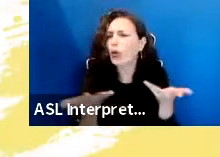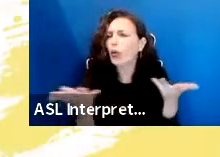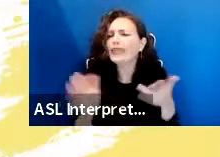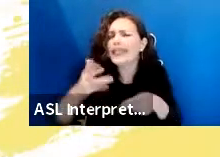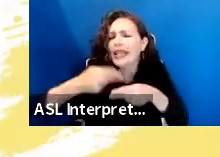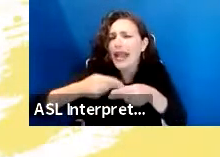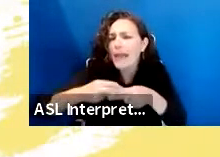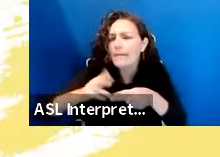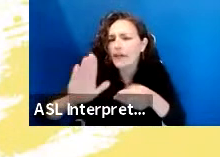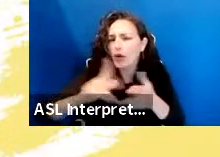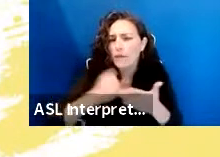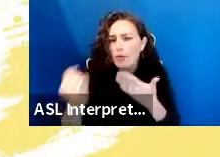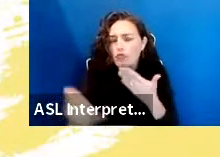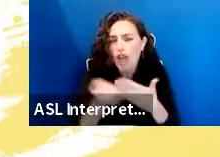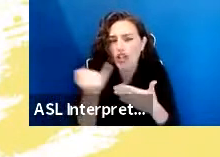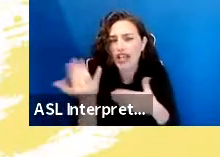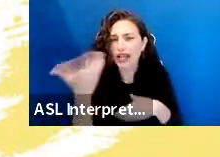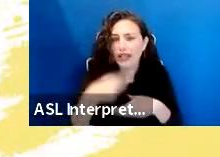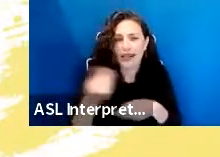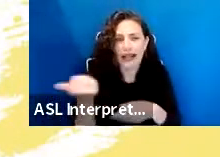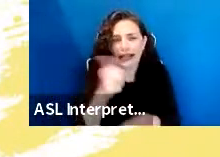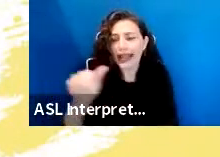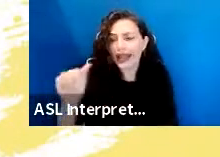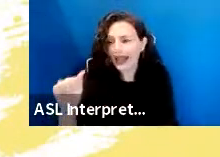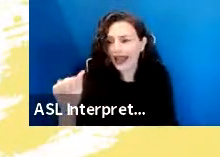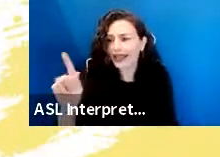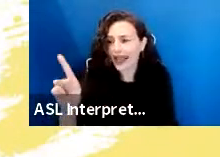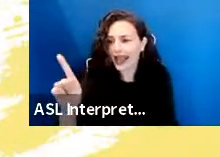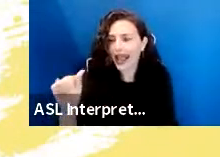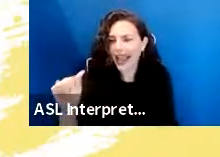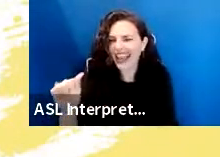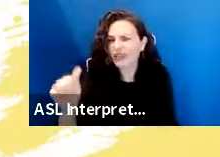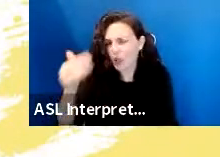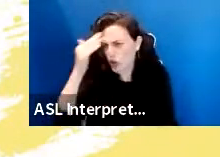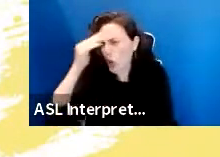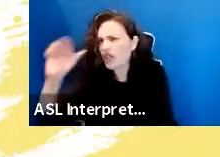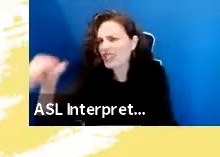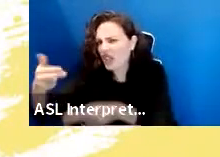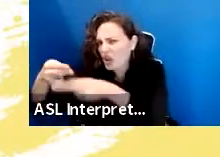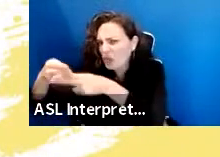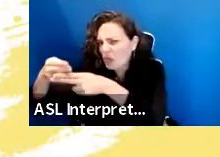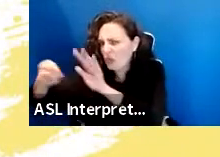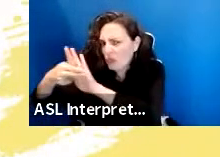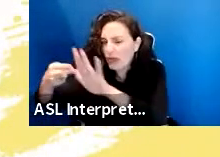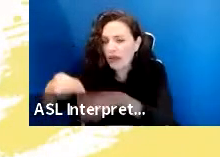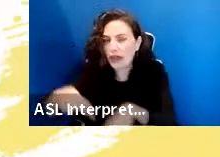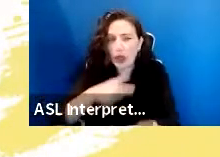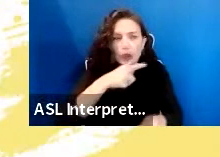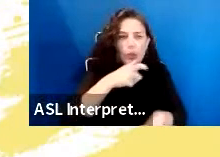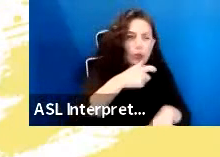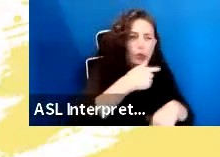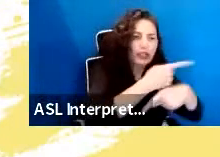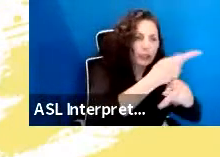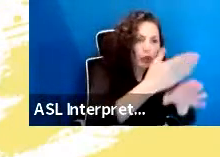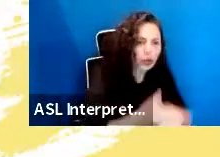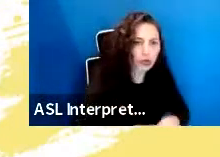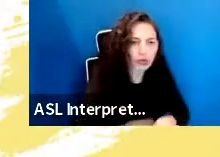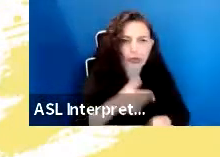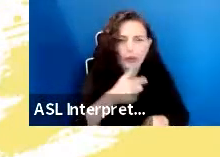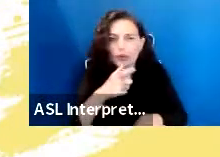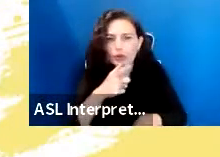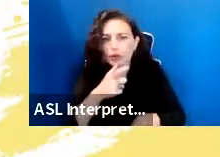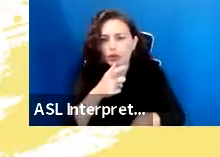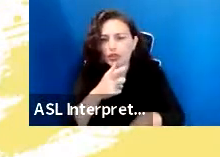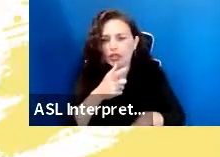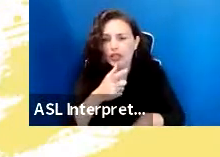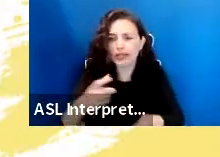your project? Include any AKAs that you have. Who is the producer, aka who is the employer of record for